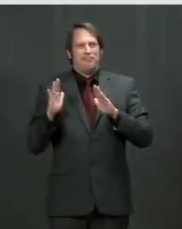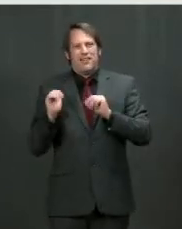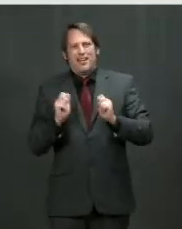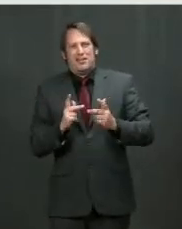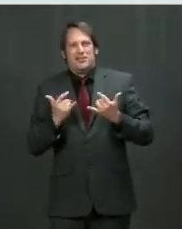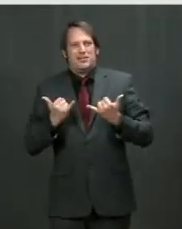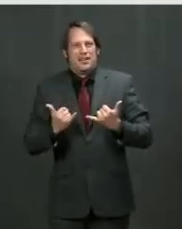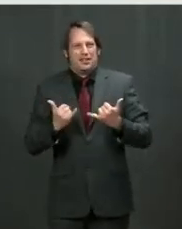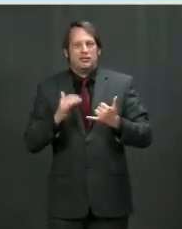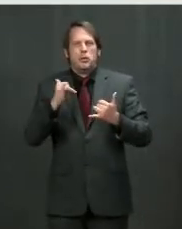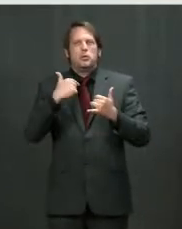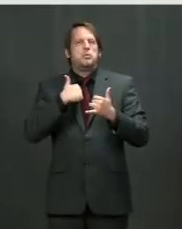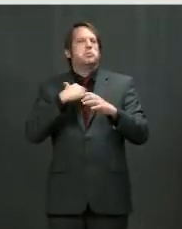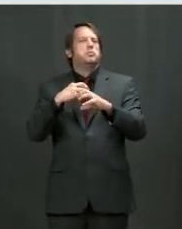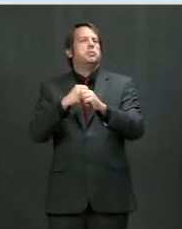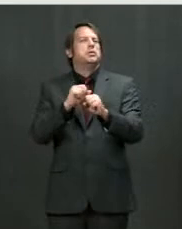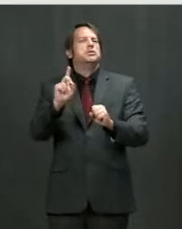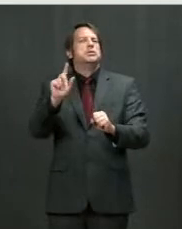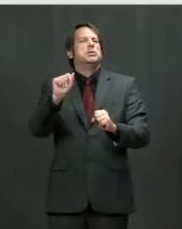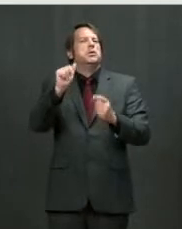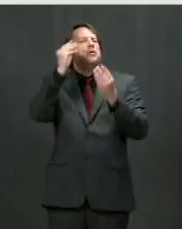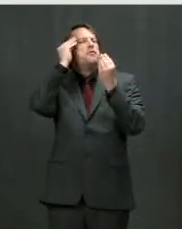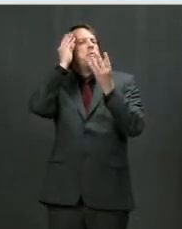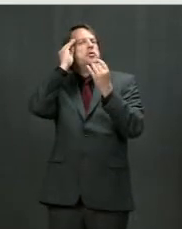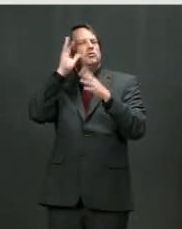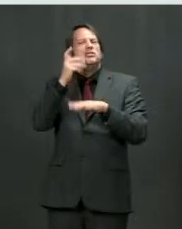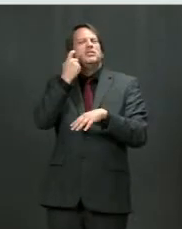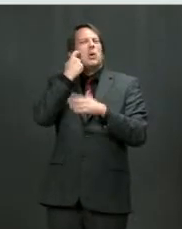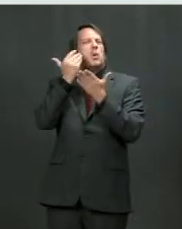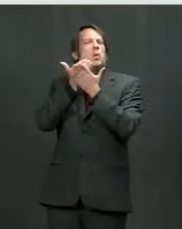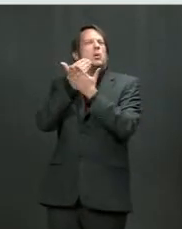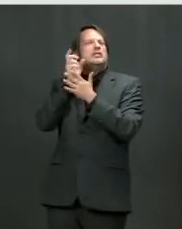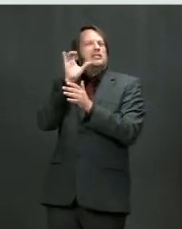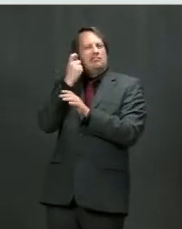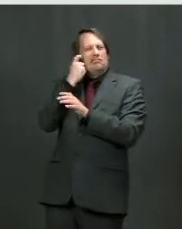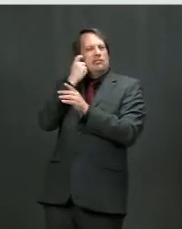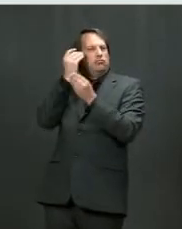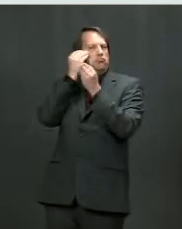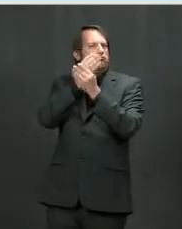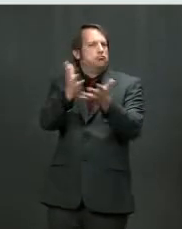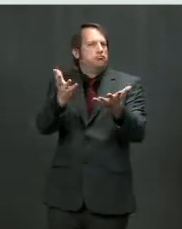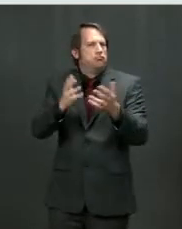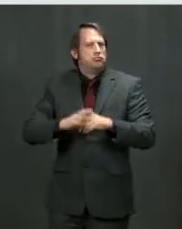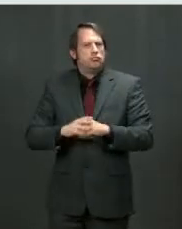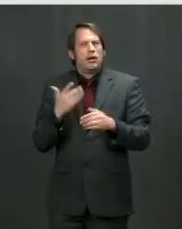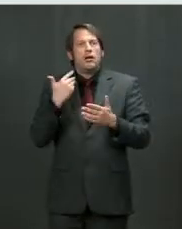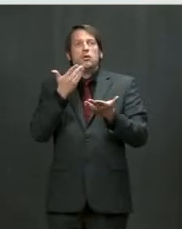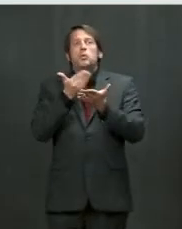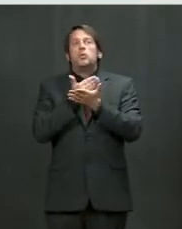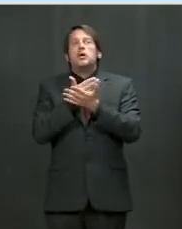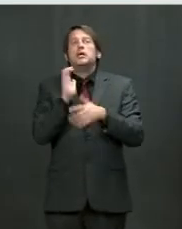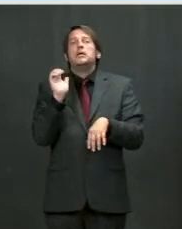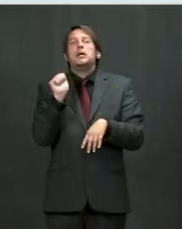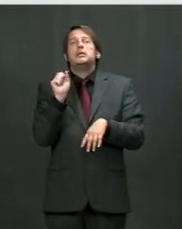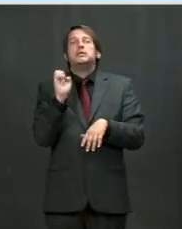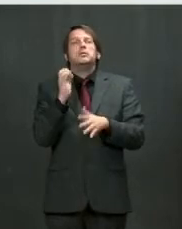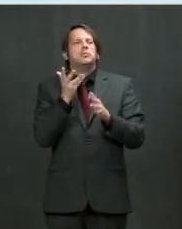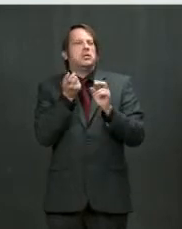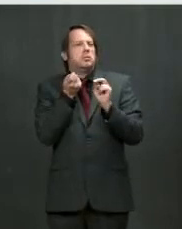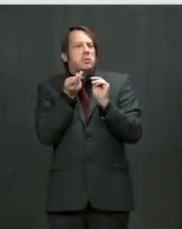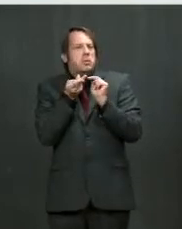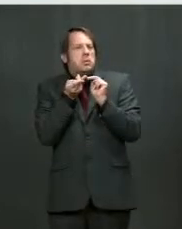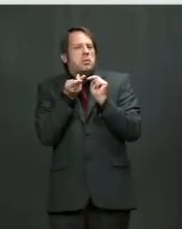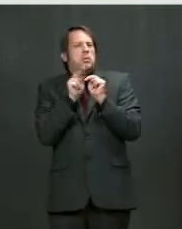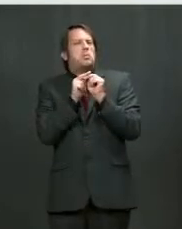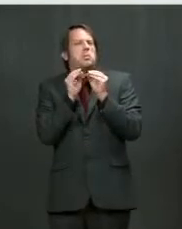data. CDC's most recent data show that the 7-day average of new cases is a little more than 63,000 cases per